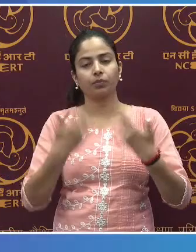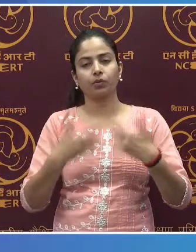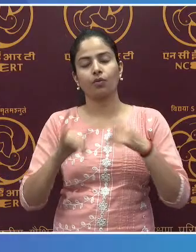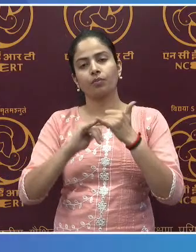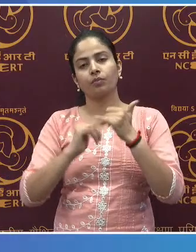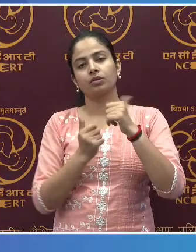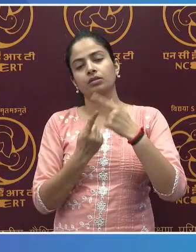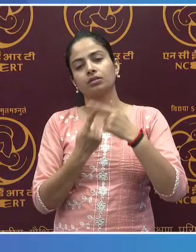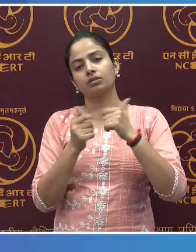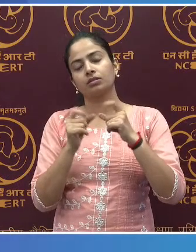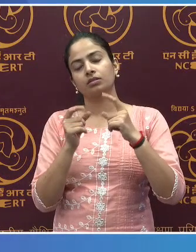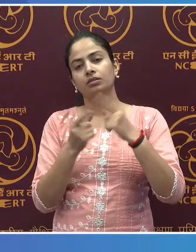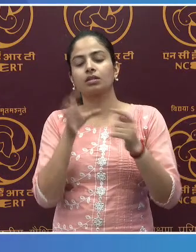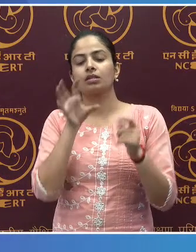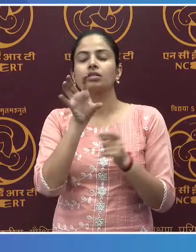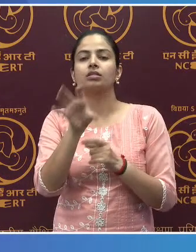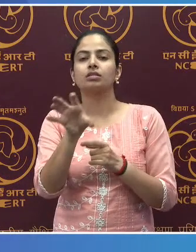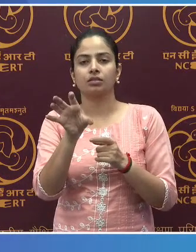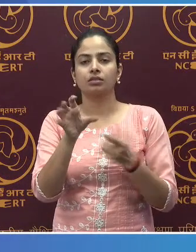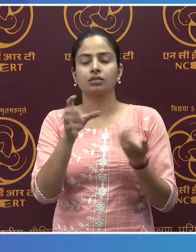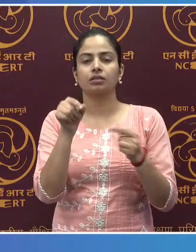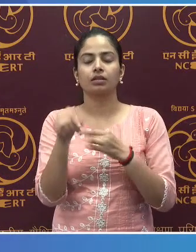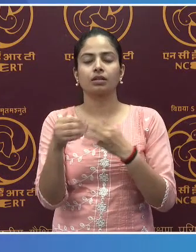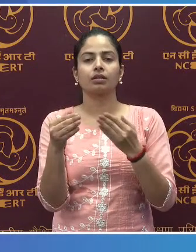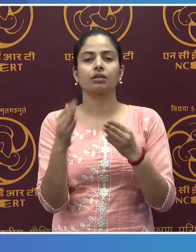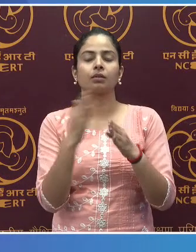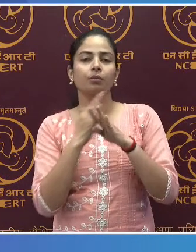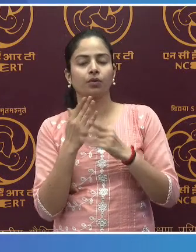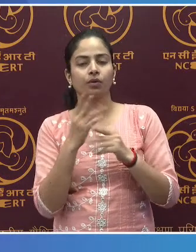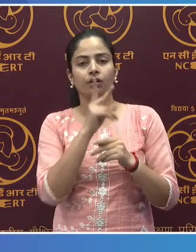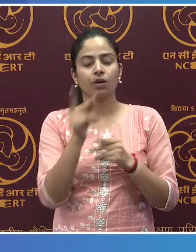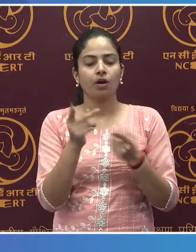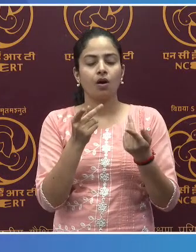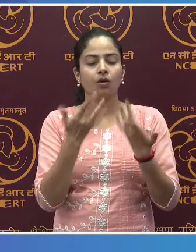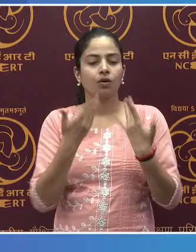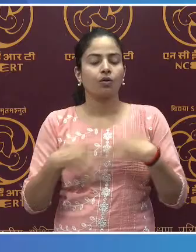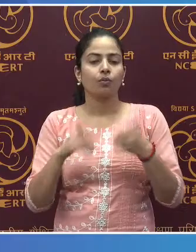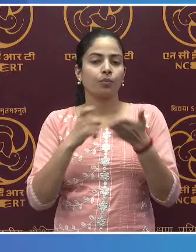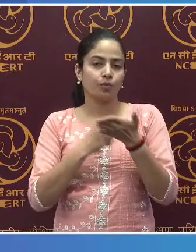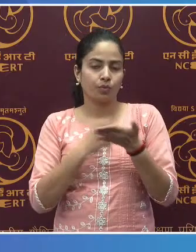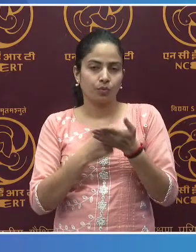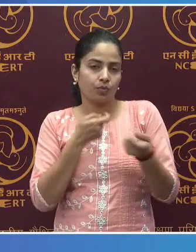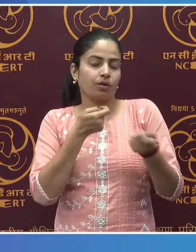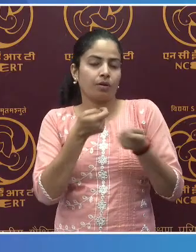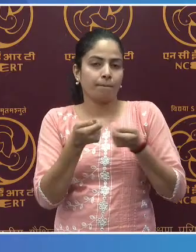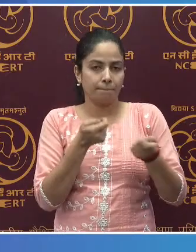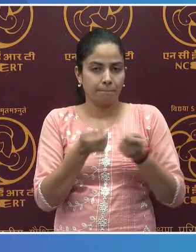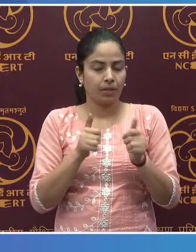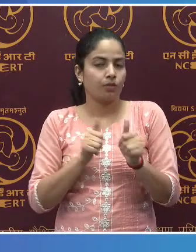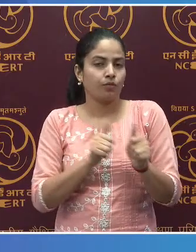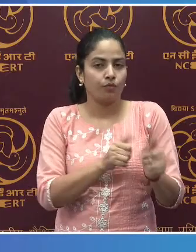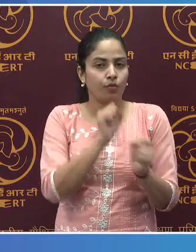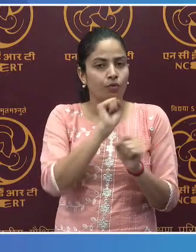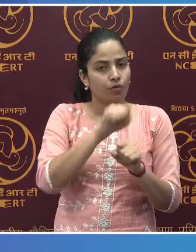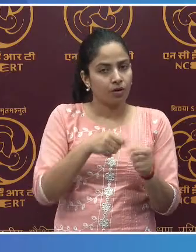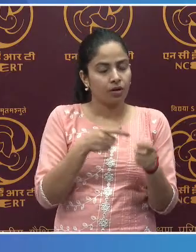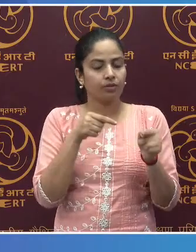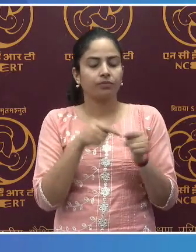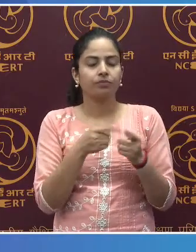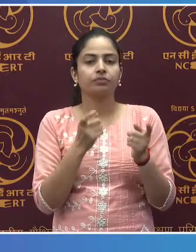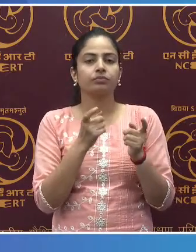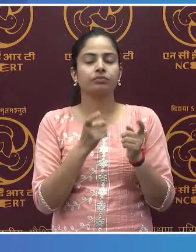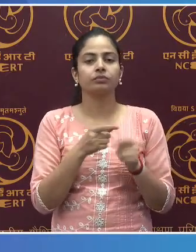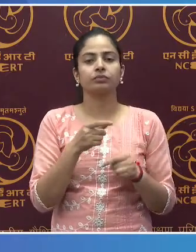Palan, maintenance of the law and order within the state, and Yogakshema, safeguarding the welfare of the people. So, this